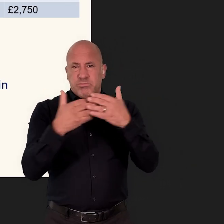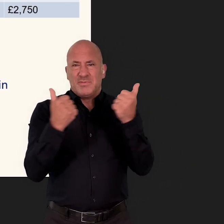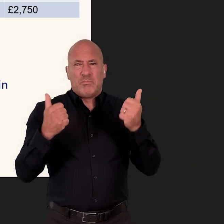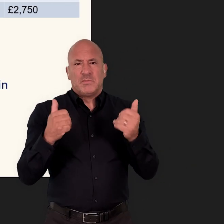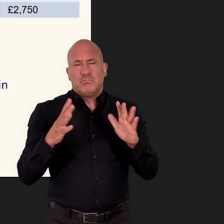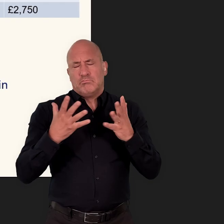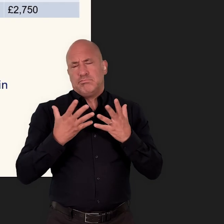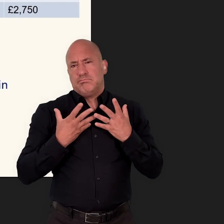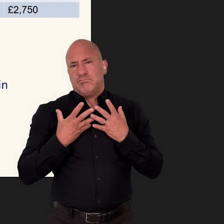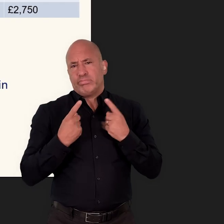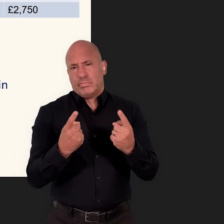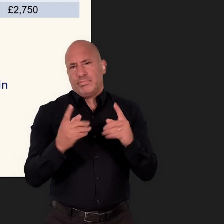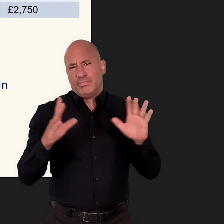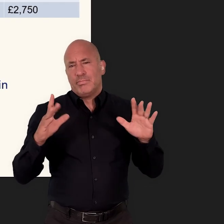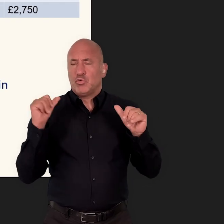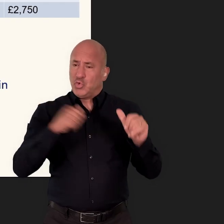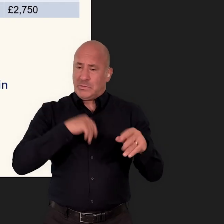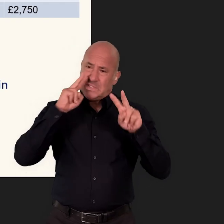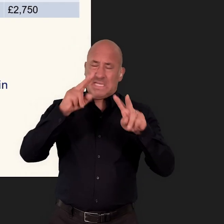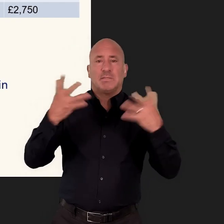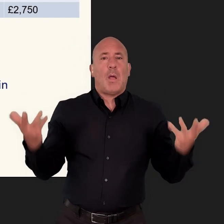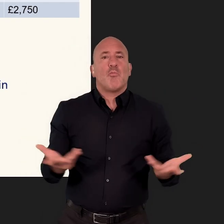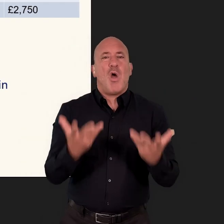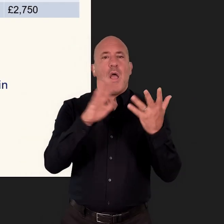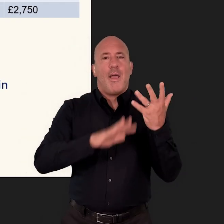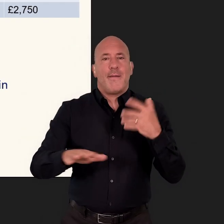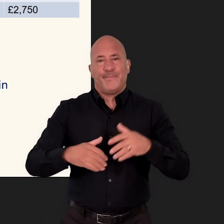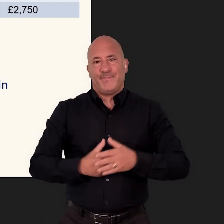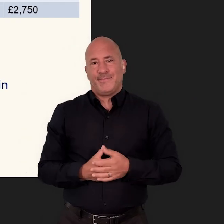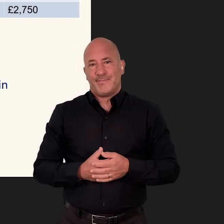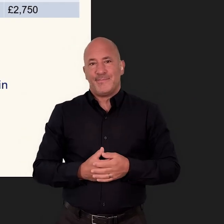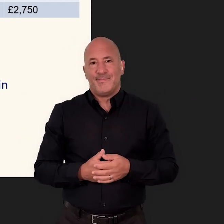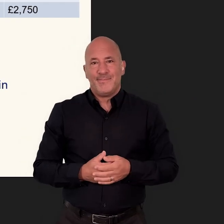these together or separately is up to you, but they should be in there somewhere.